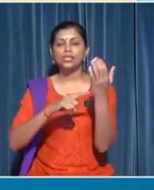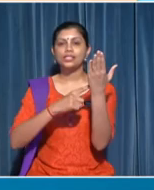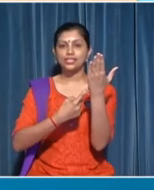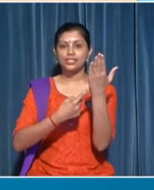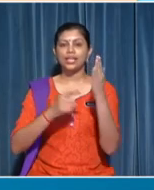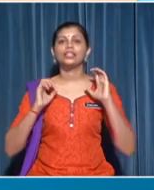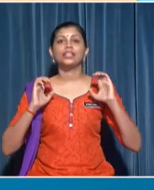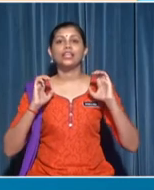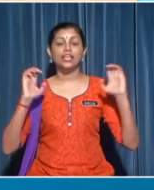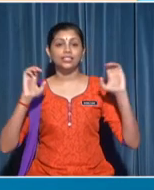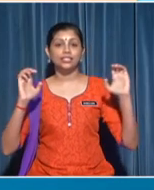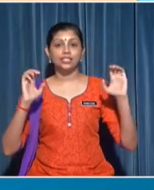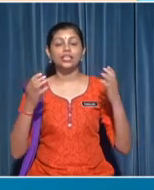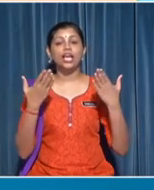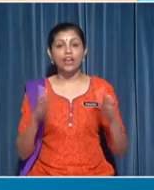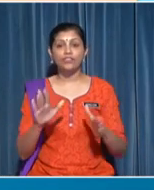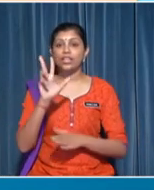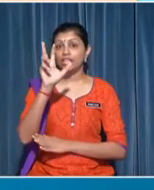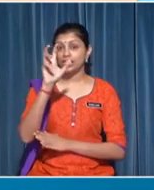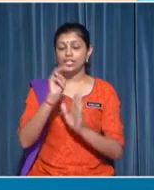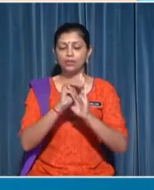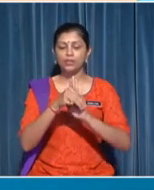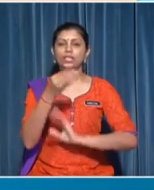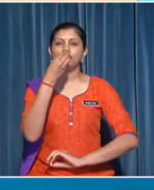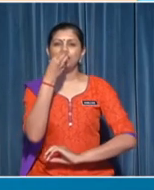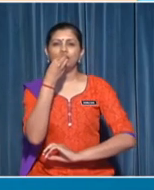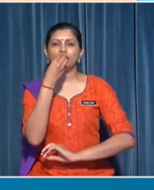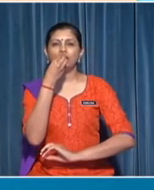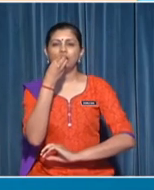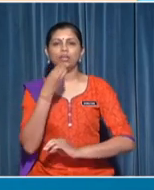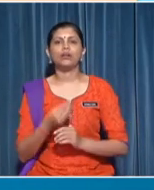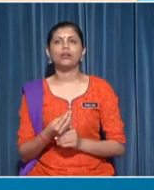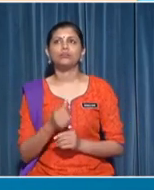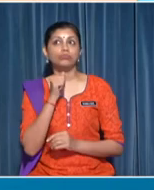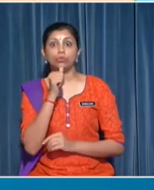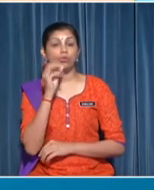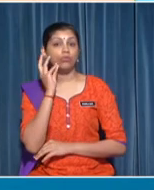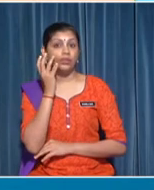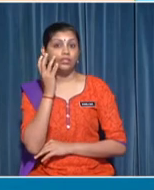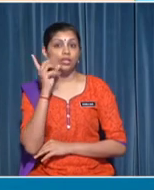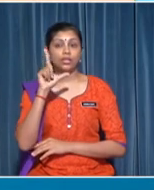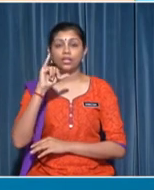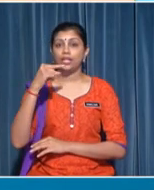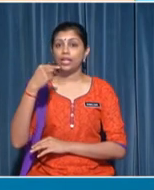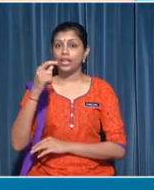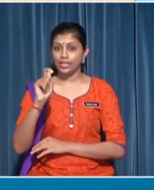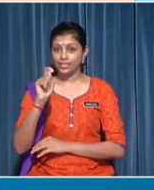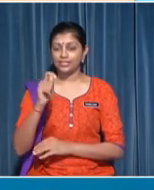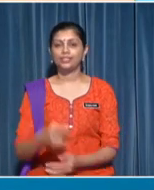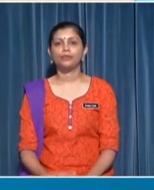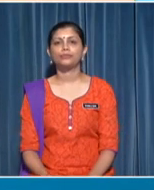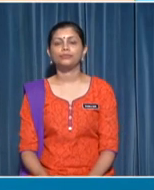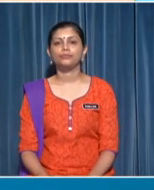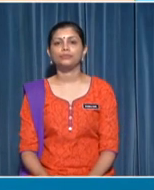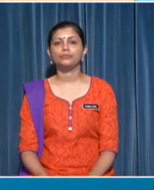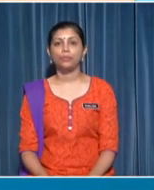eating light snacks though. Okay, now, second situation. What